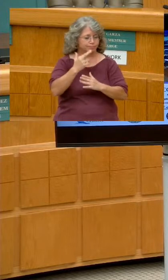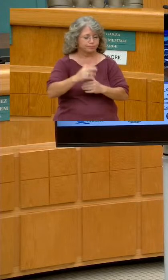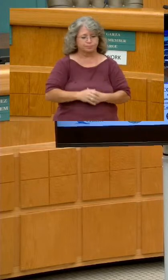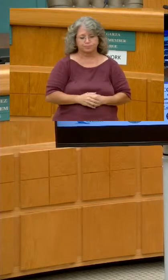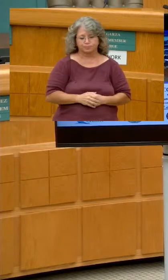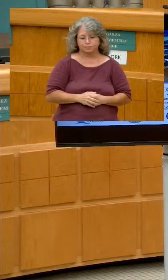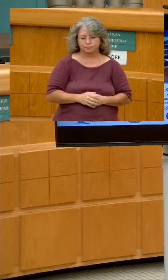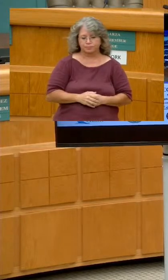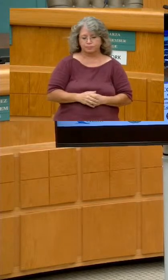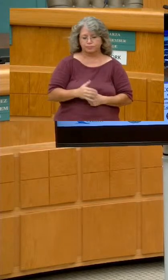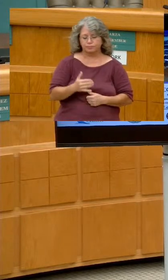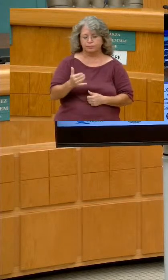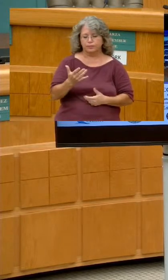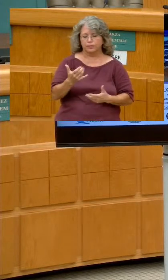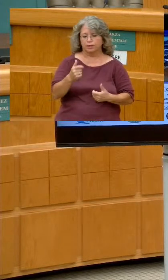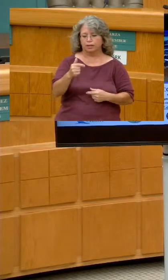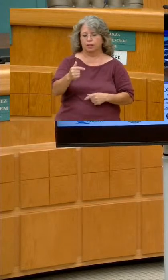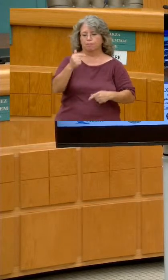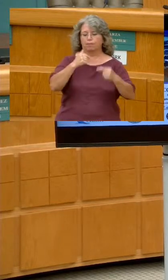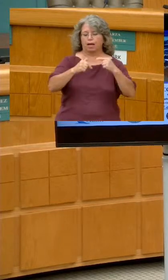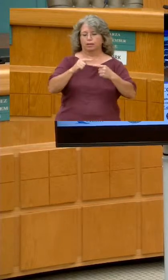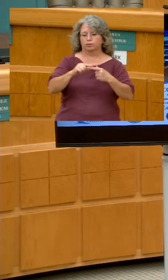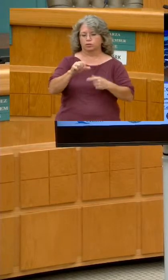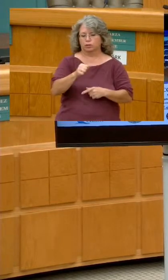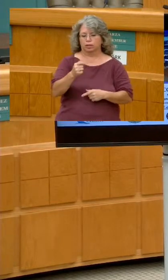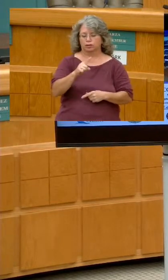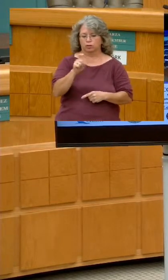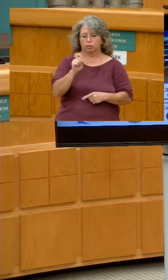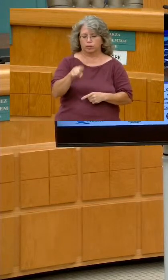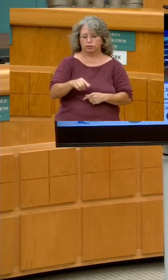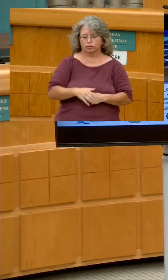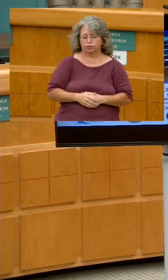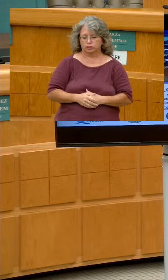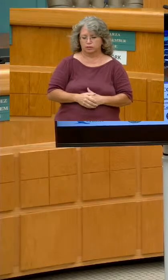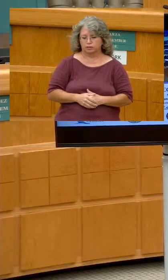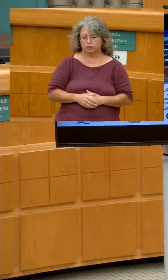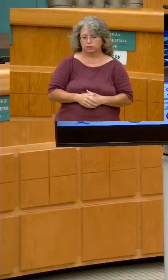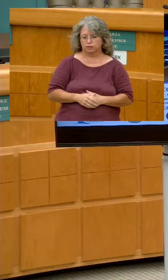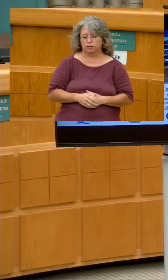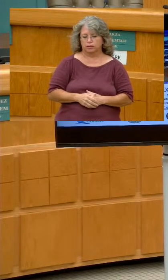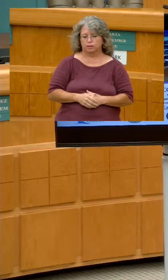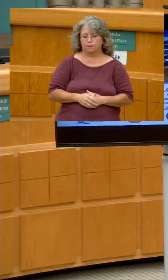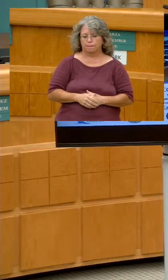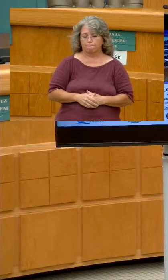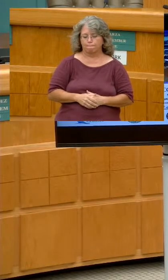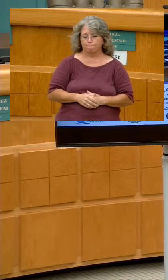Backing up to the question a while ago was